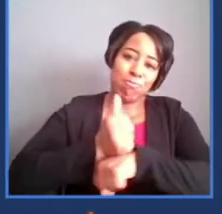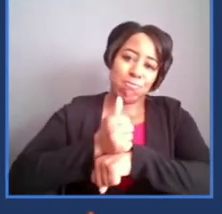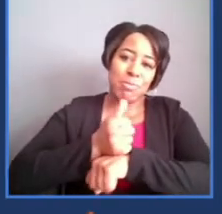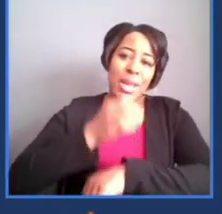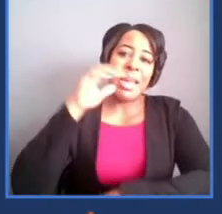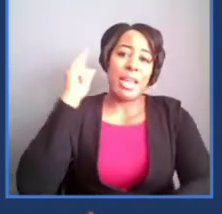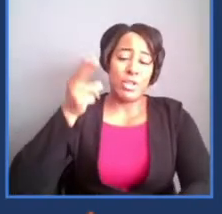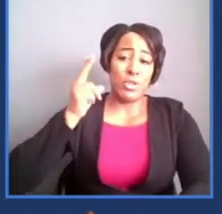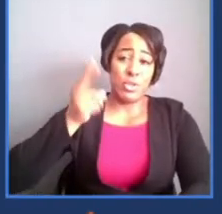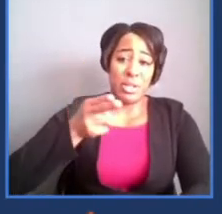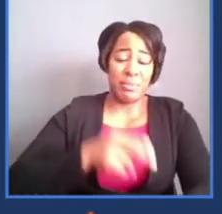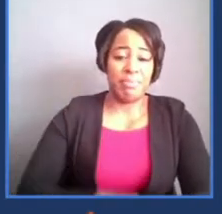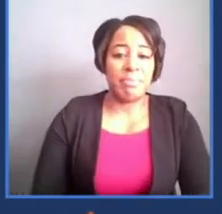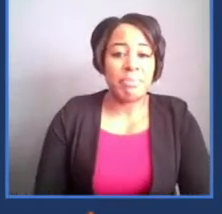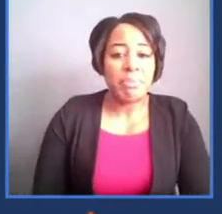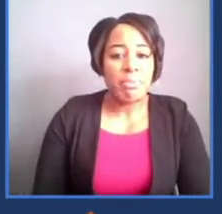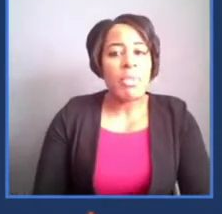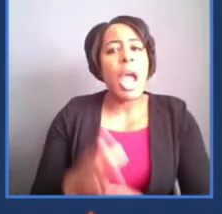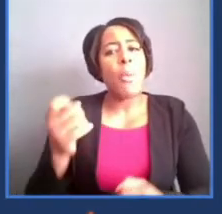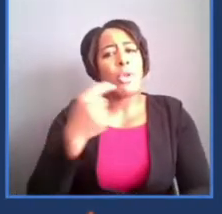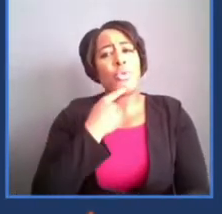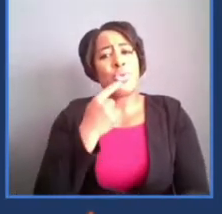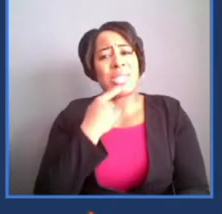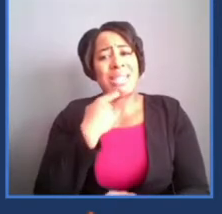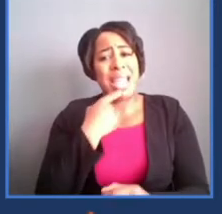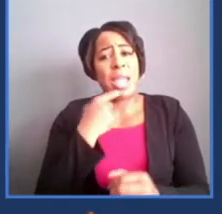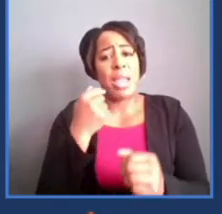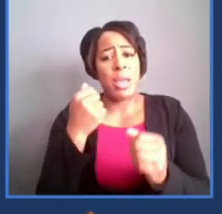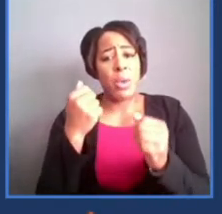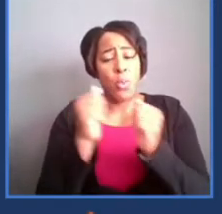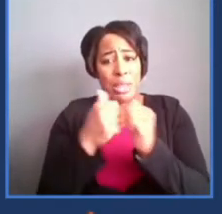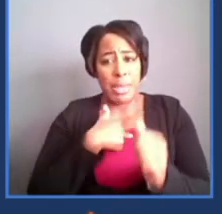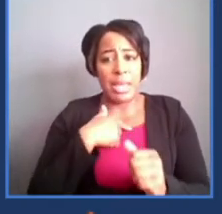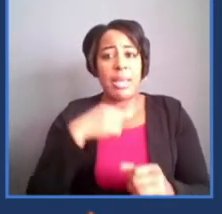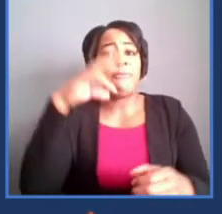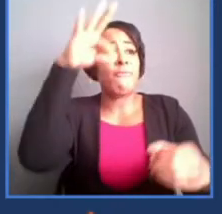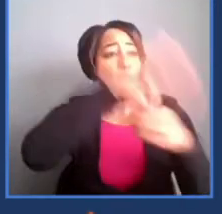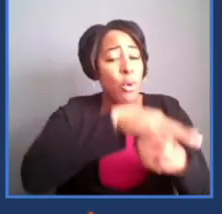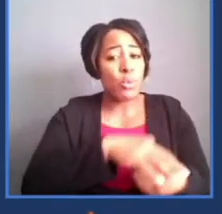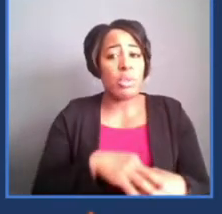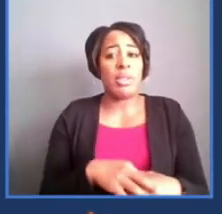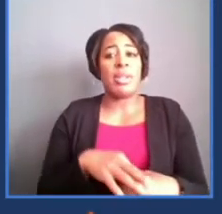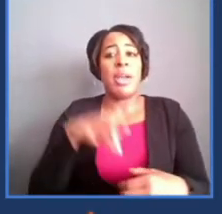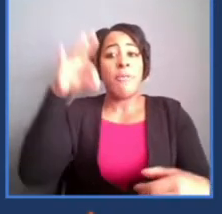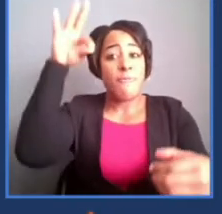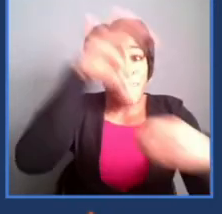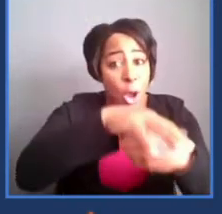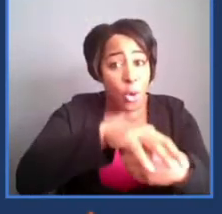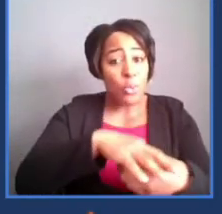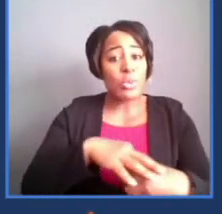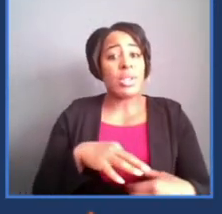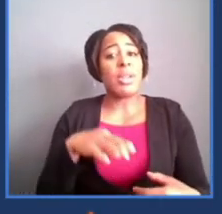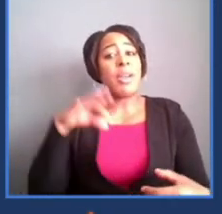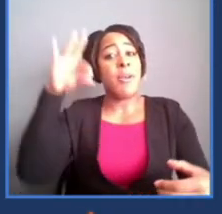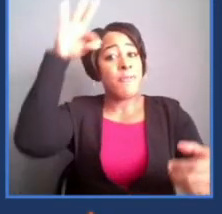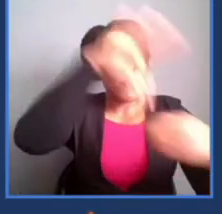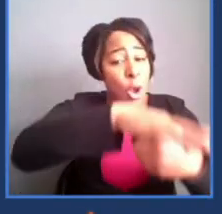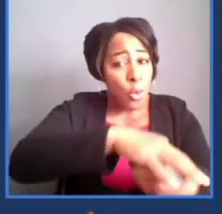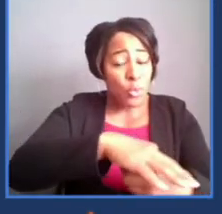Now I want you to say it with me now. Say vote. Vote. Say vote. Vote. Say vote. Vote.